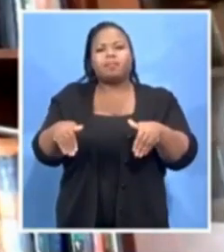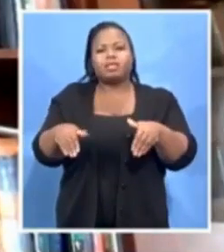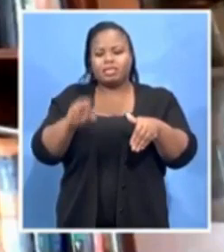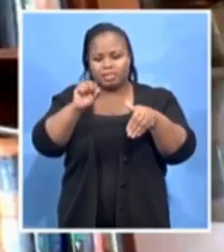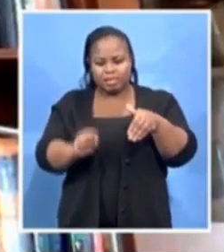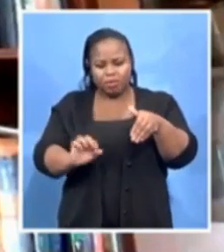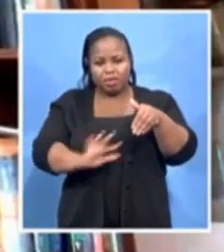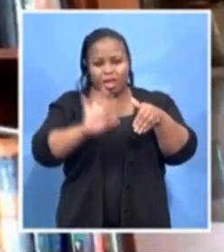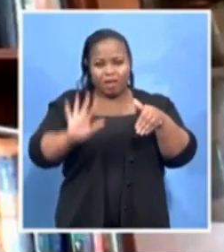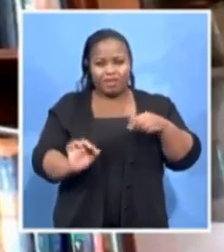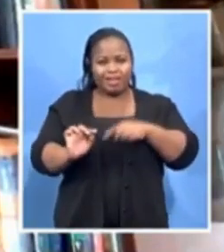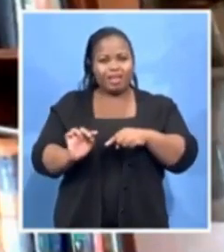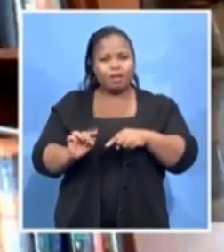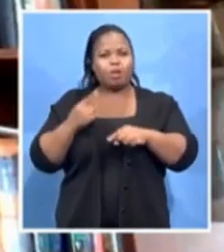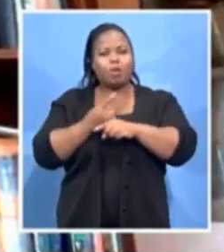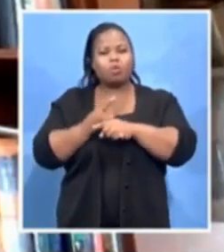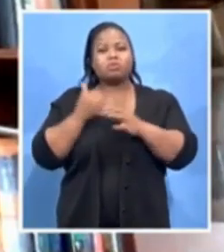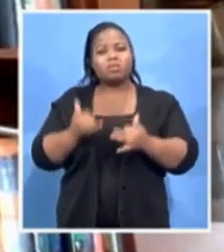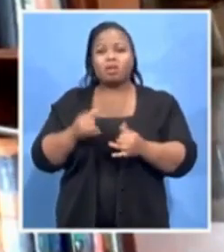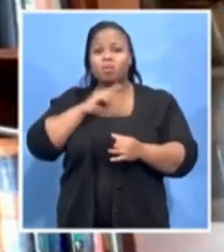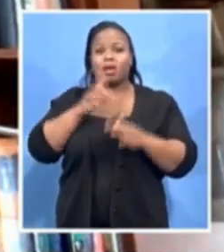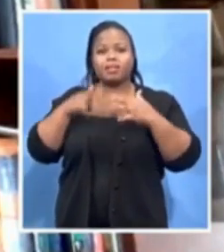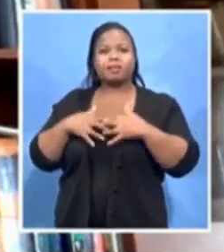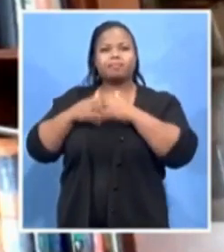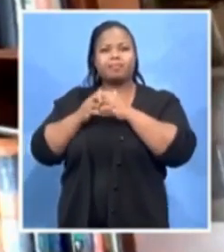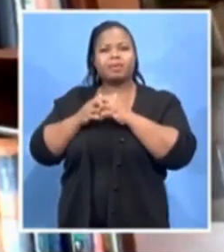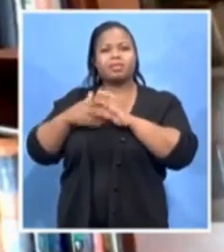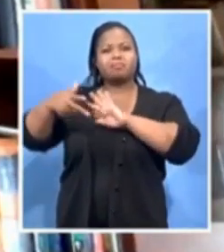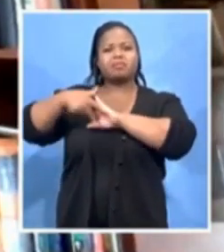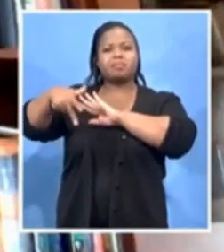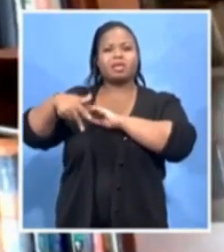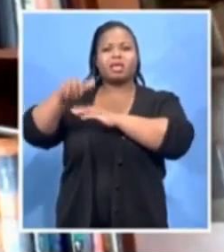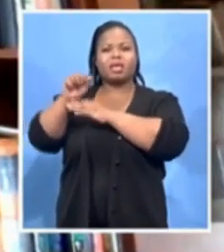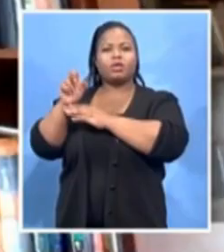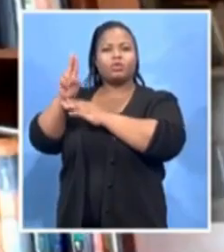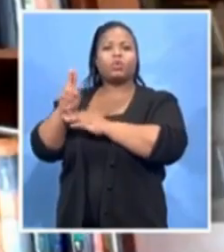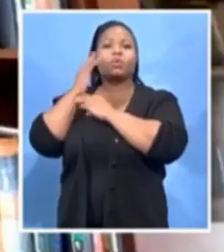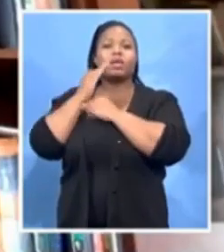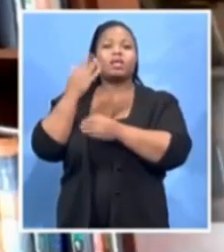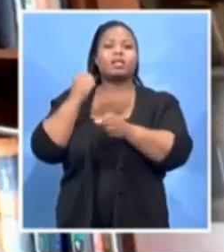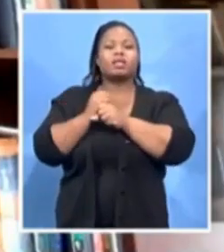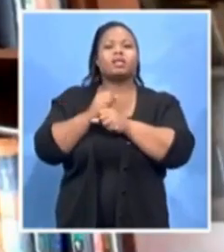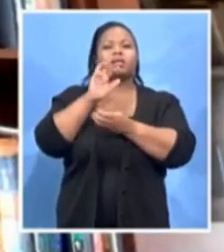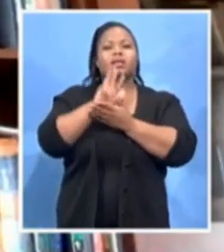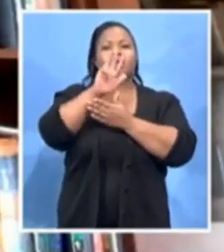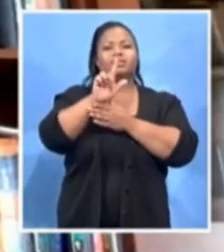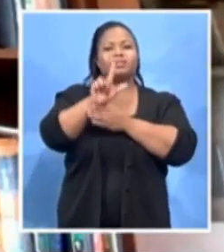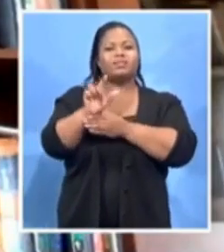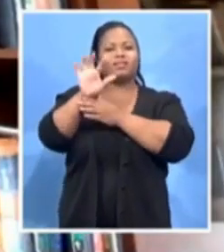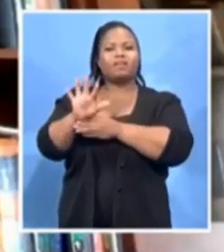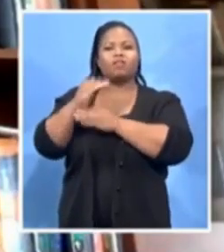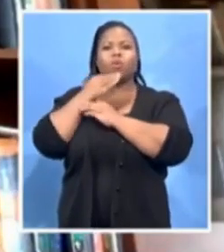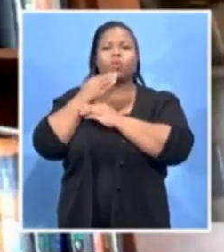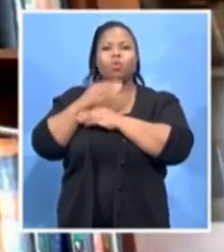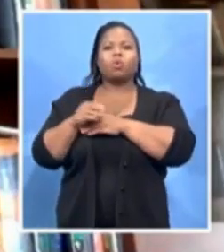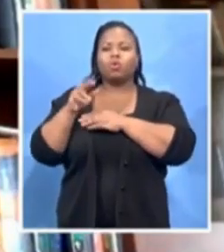was created and adopted by the OAU in 1975 with Mwalimu Julius Kambarage Nyerere as the chair. And